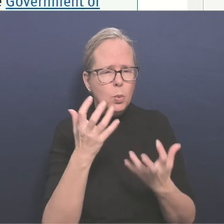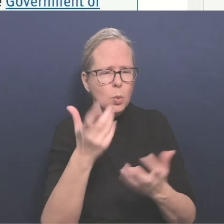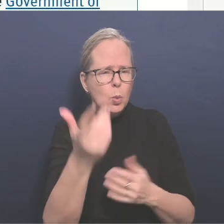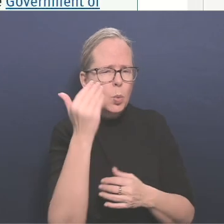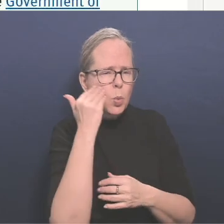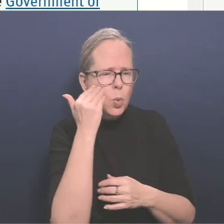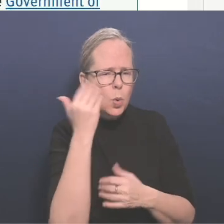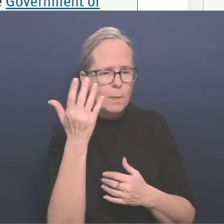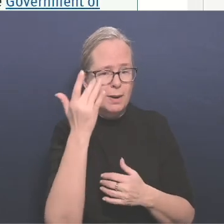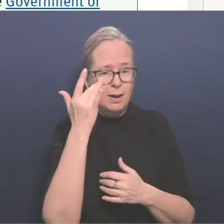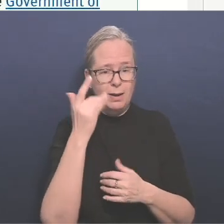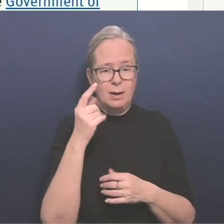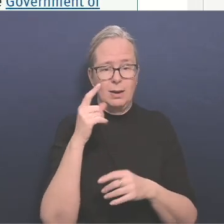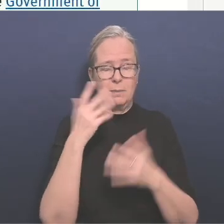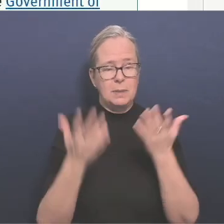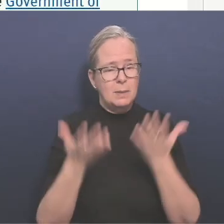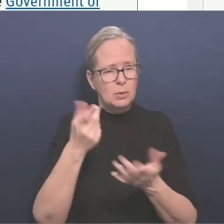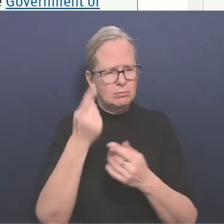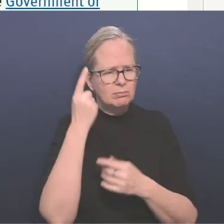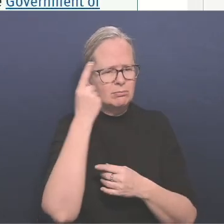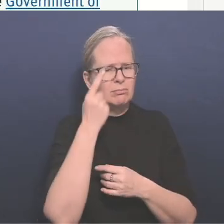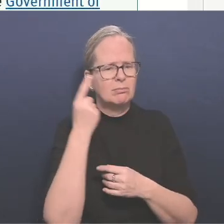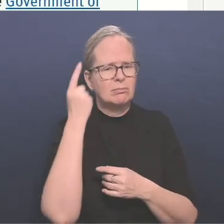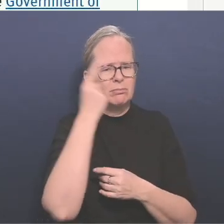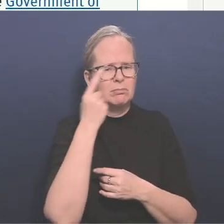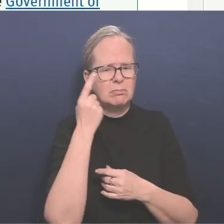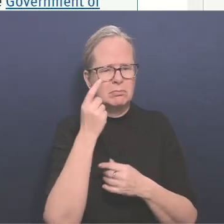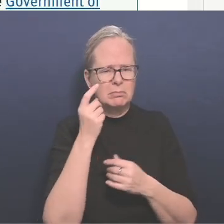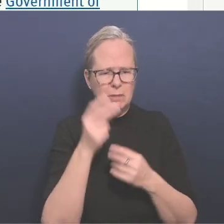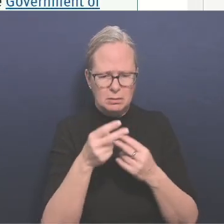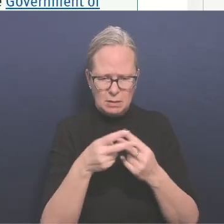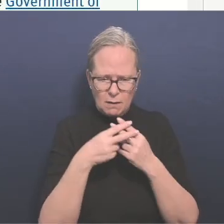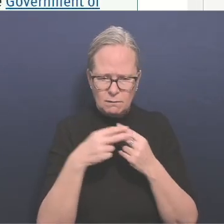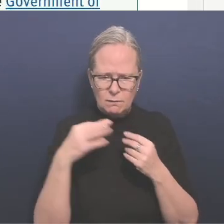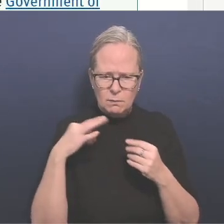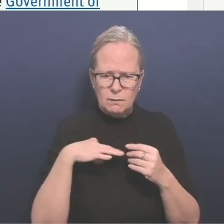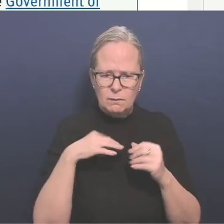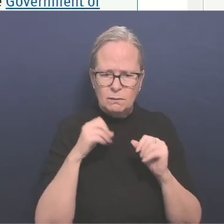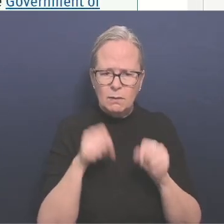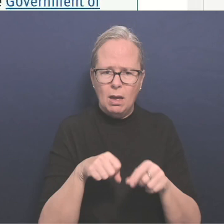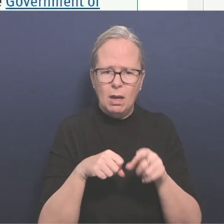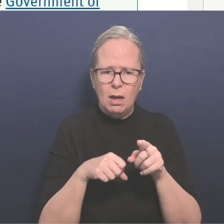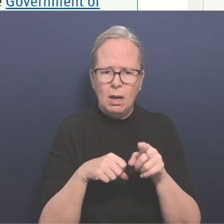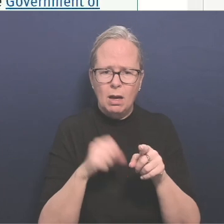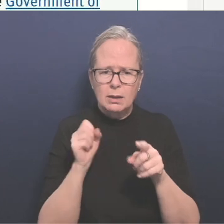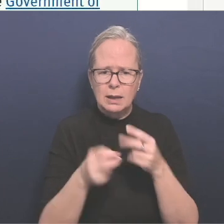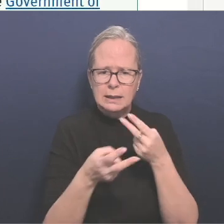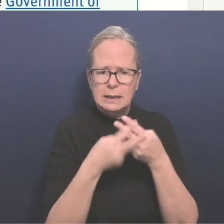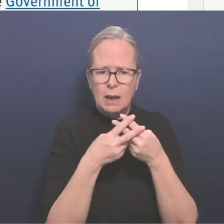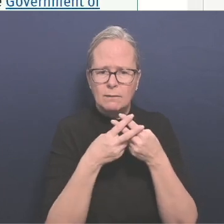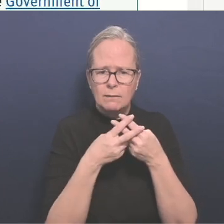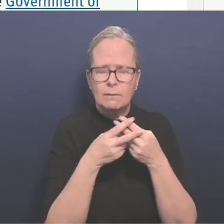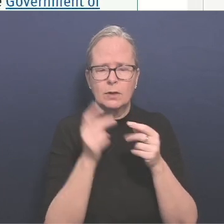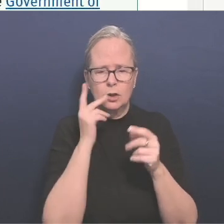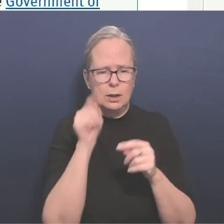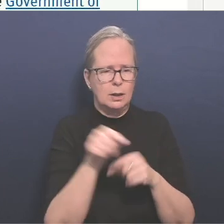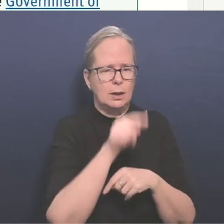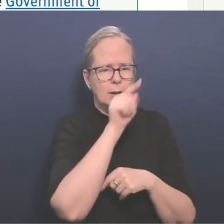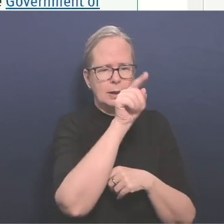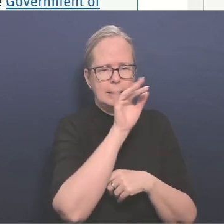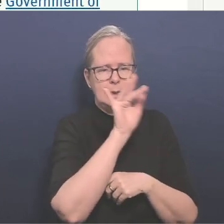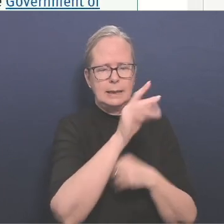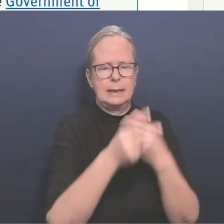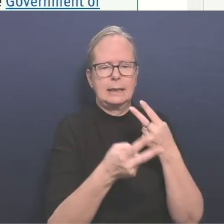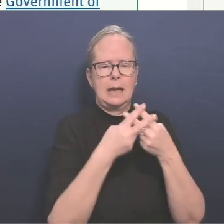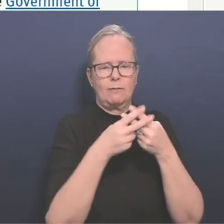use the site, you don't have to start this going through the tool again. You just insert your ULR and